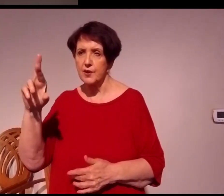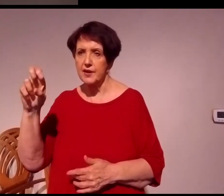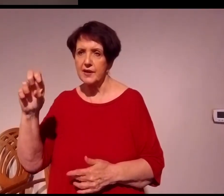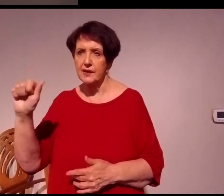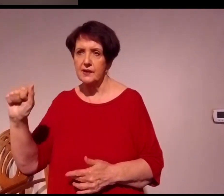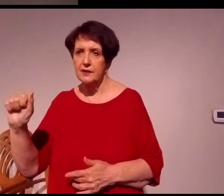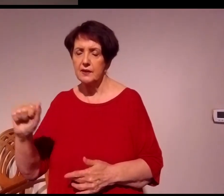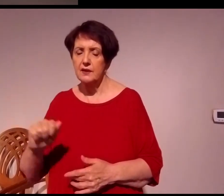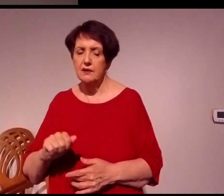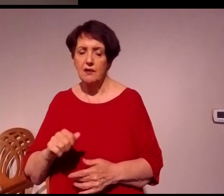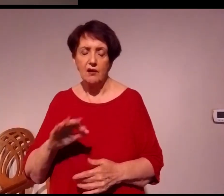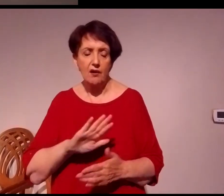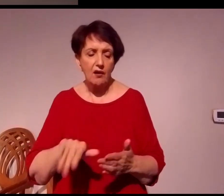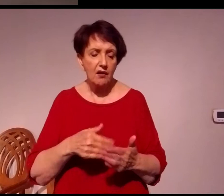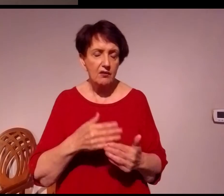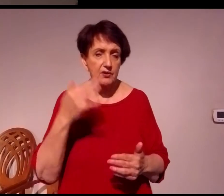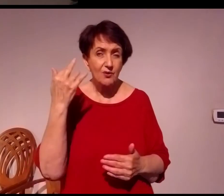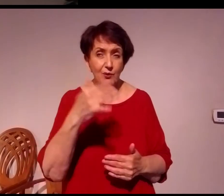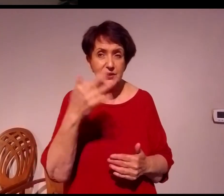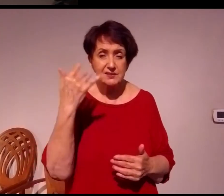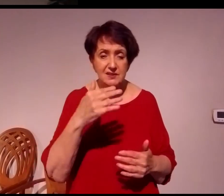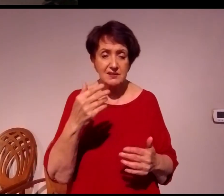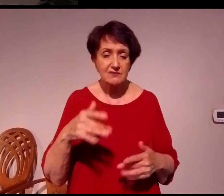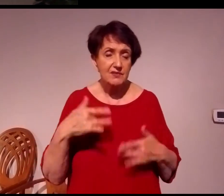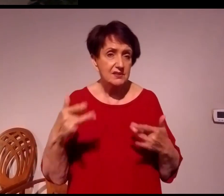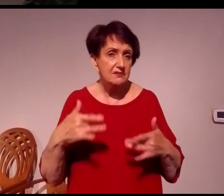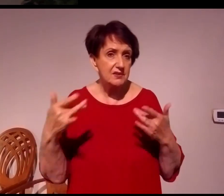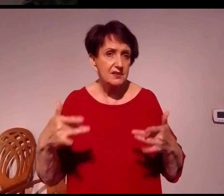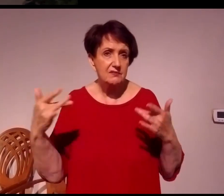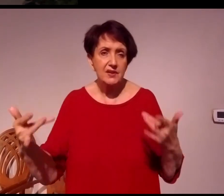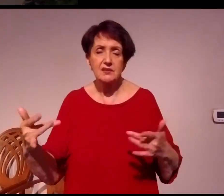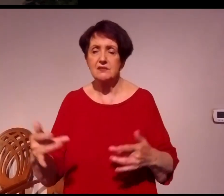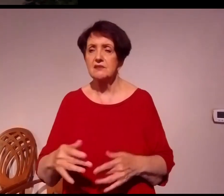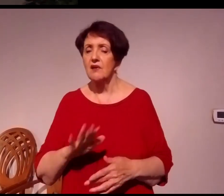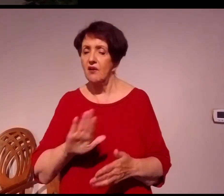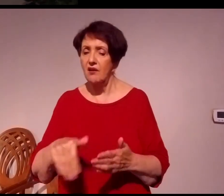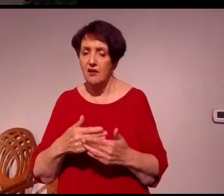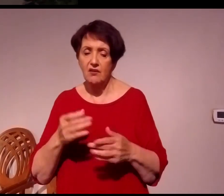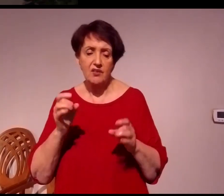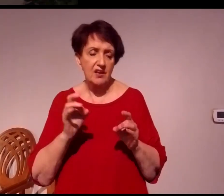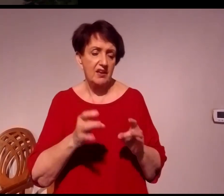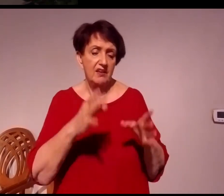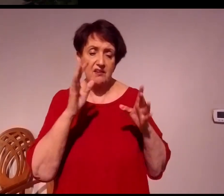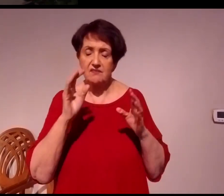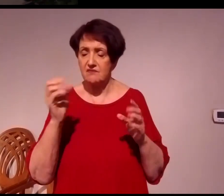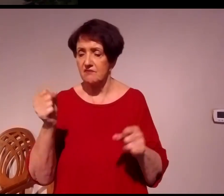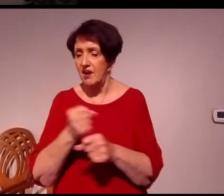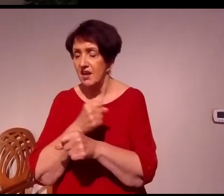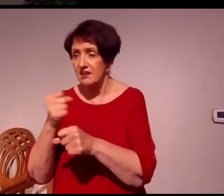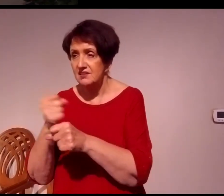all the craziness, all the hate and violence.